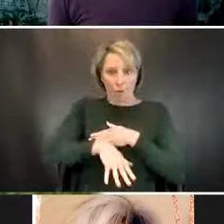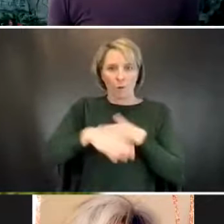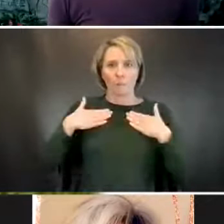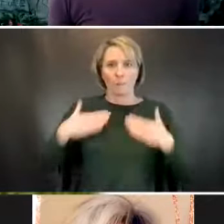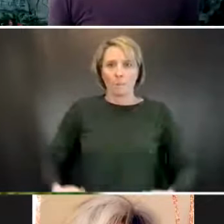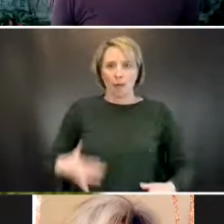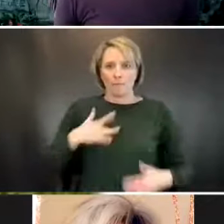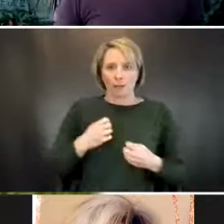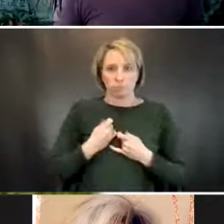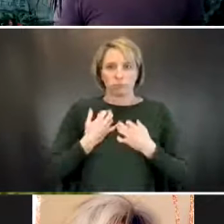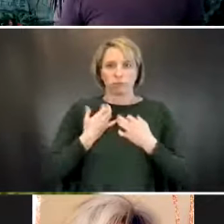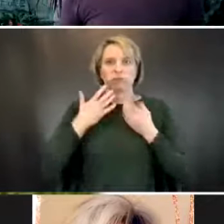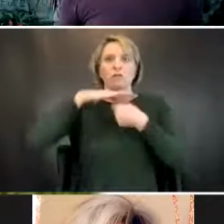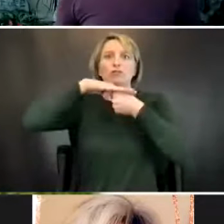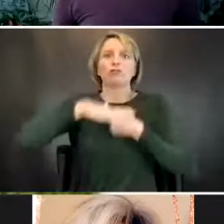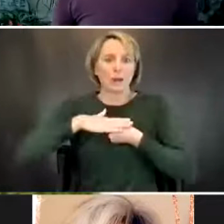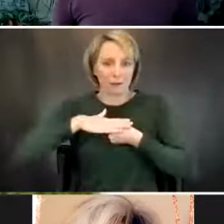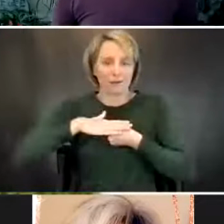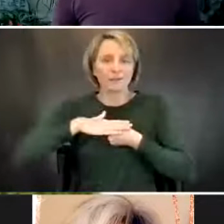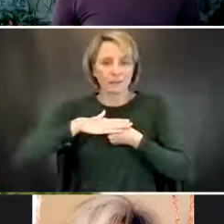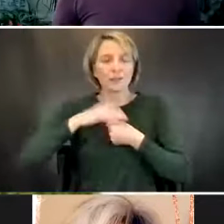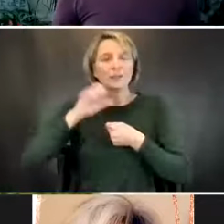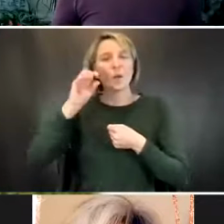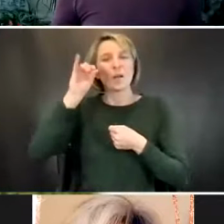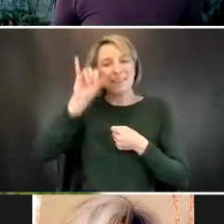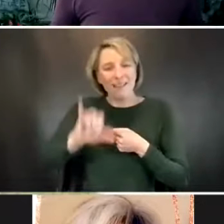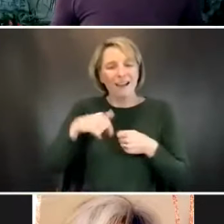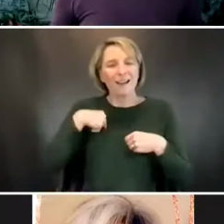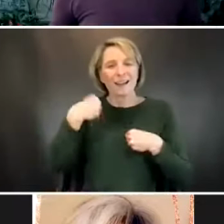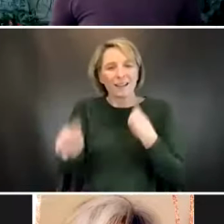Yes, thank you. All right, great.